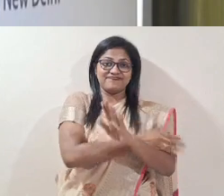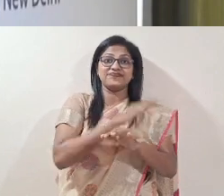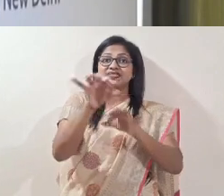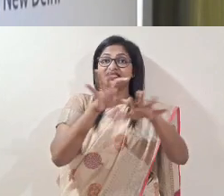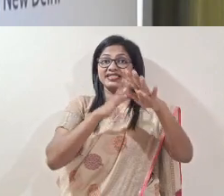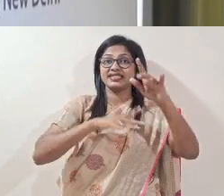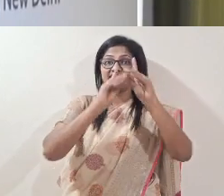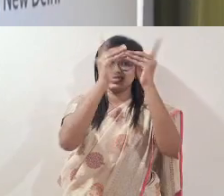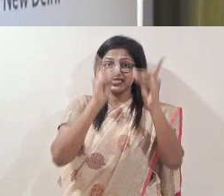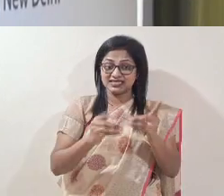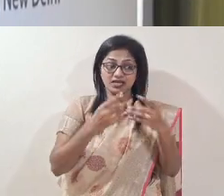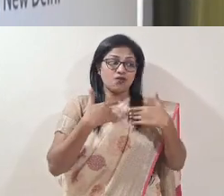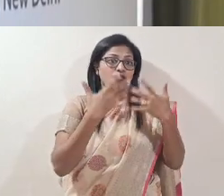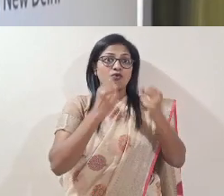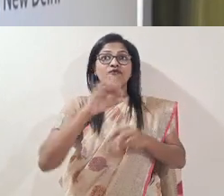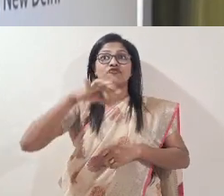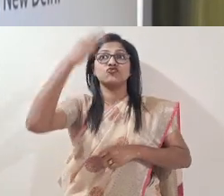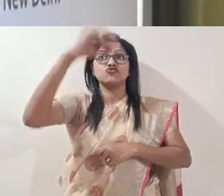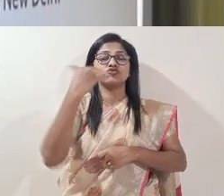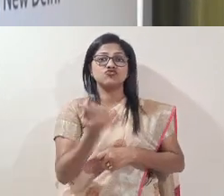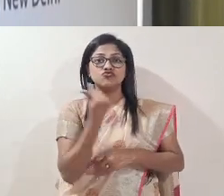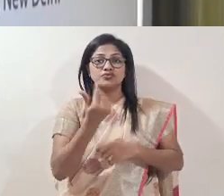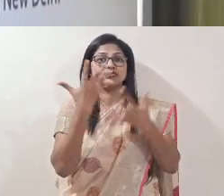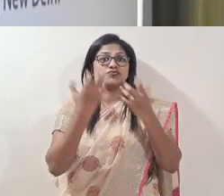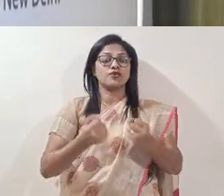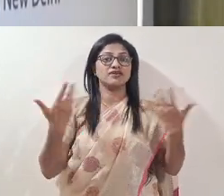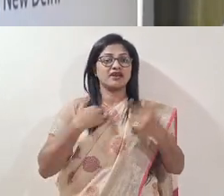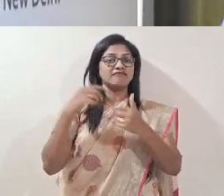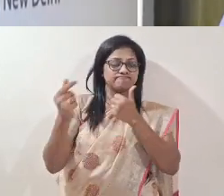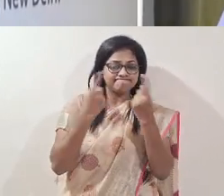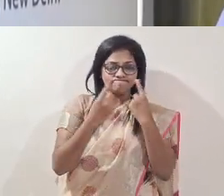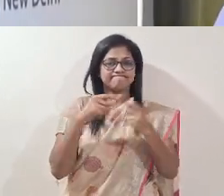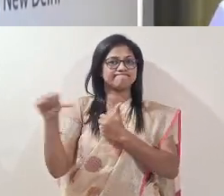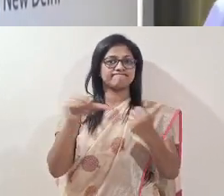urban design we want to go for in the future.